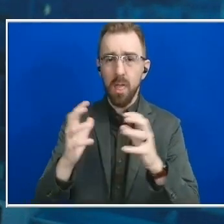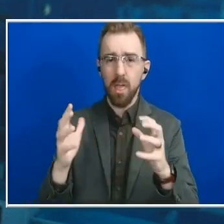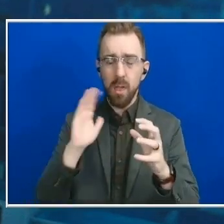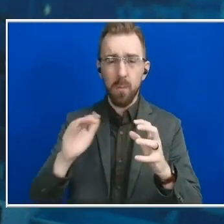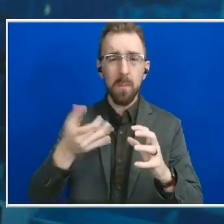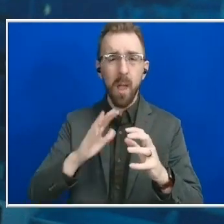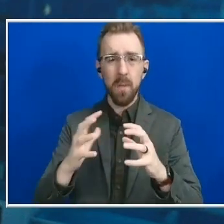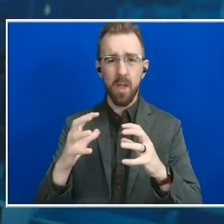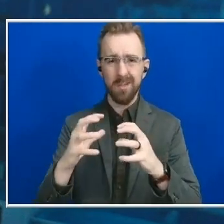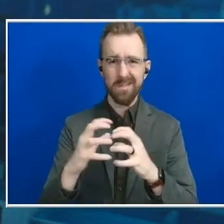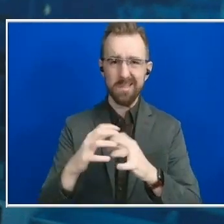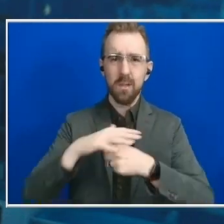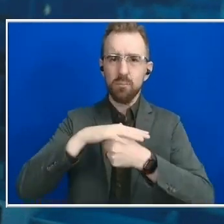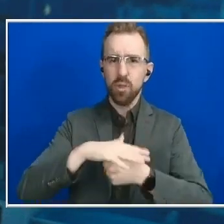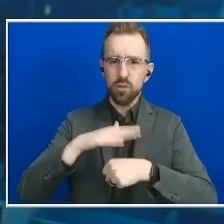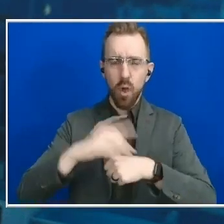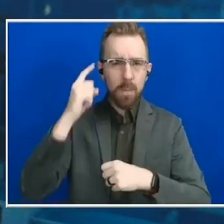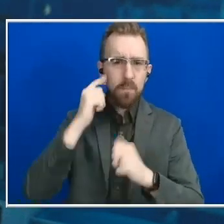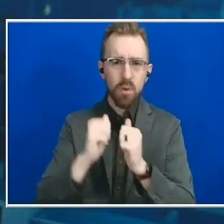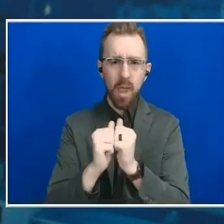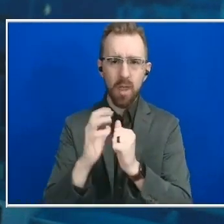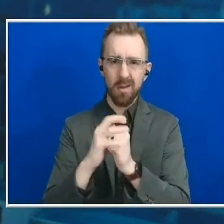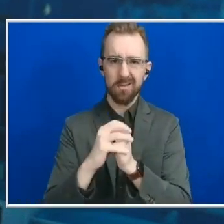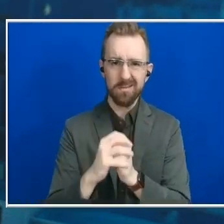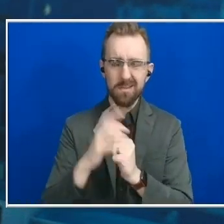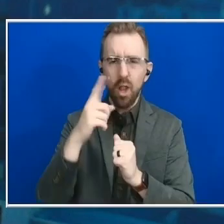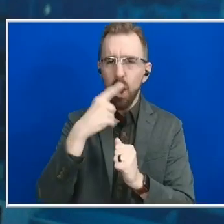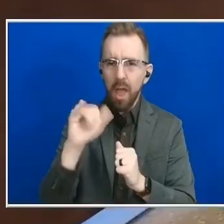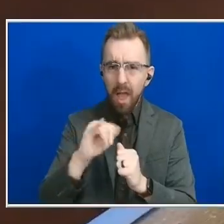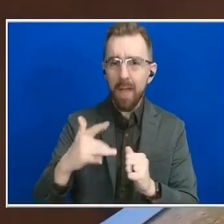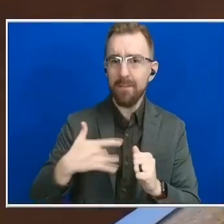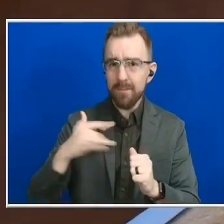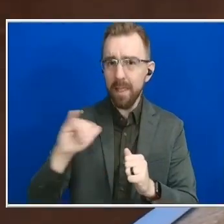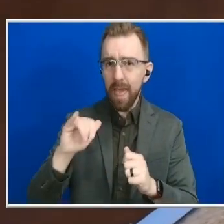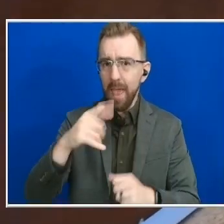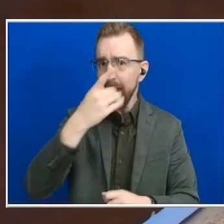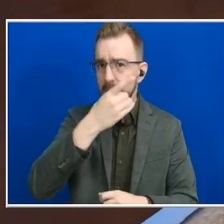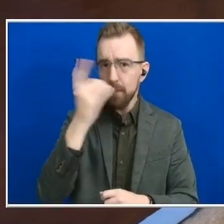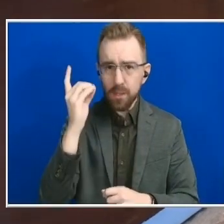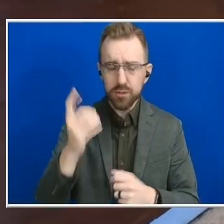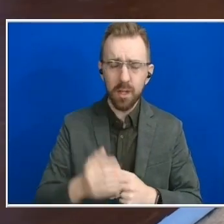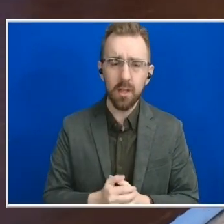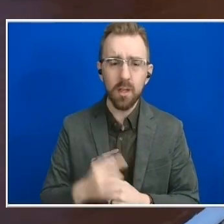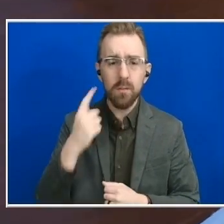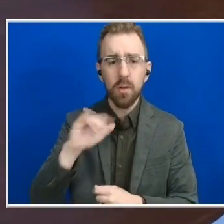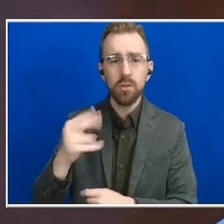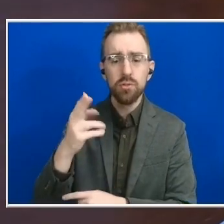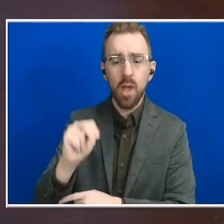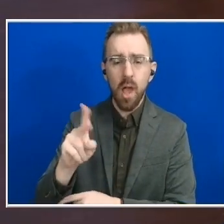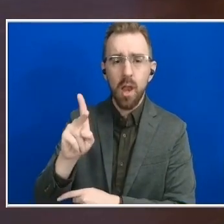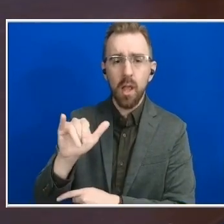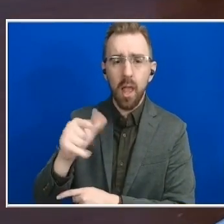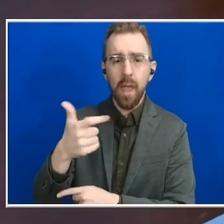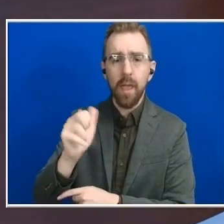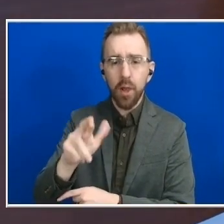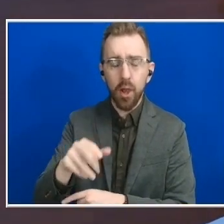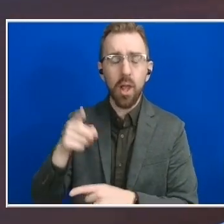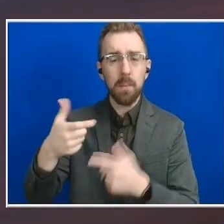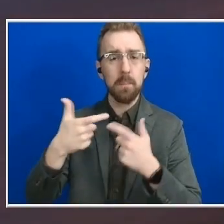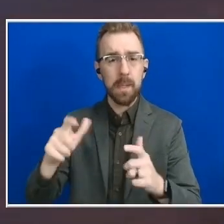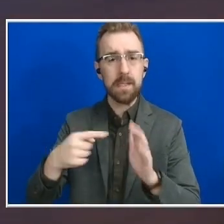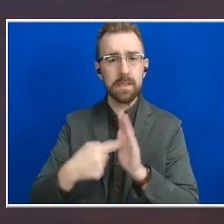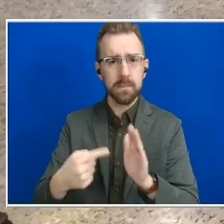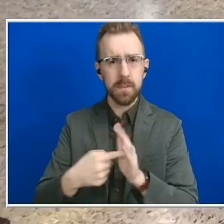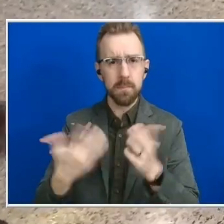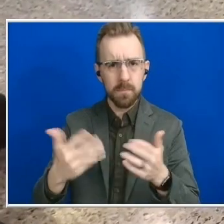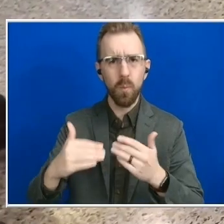can lead to symptoms that look and feel a whole lot like dementia. For John Kiger, the biggest symptom is difficulty walking.